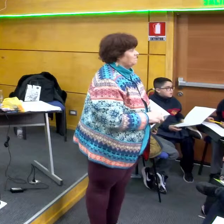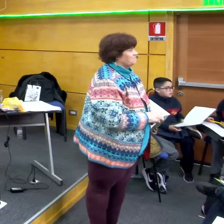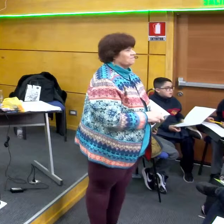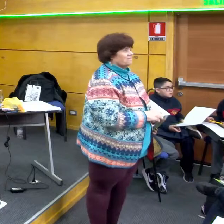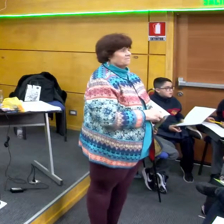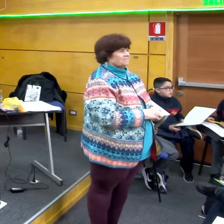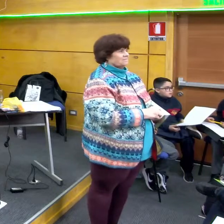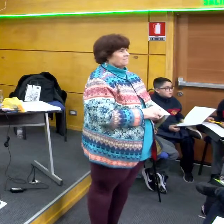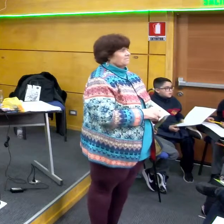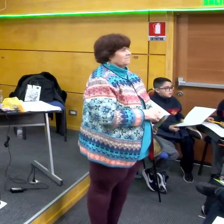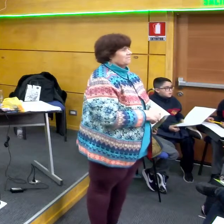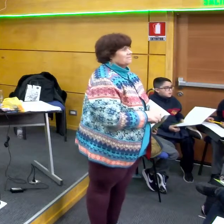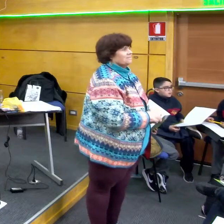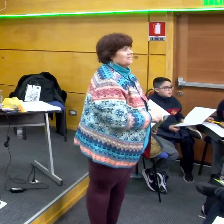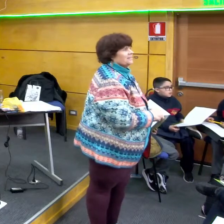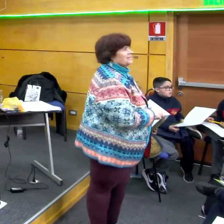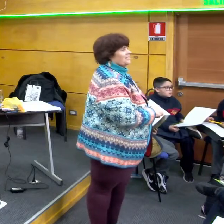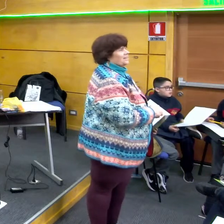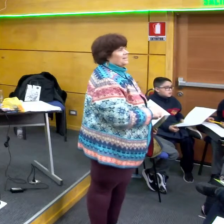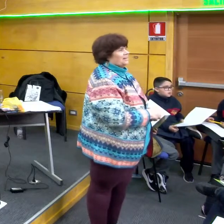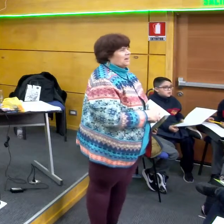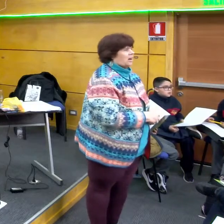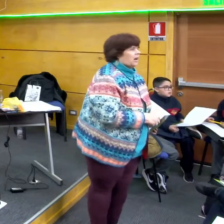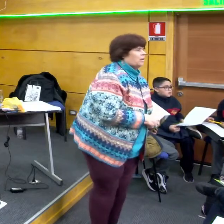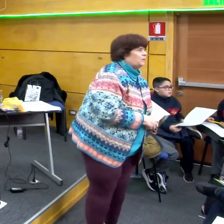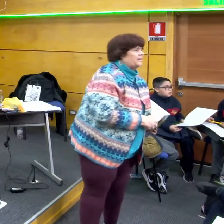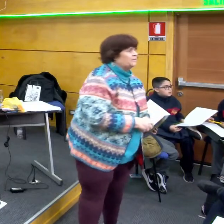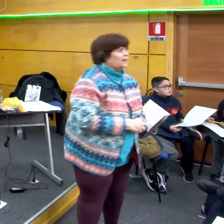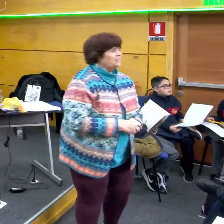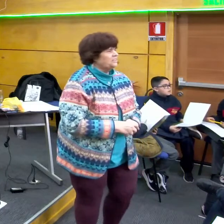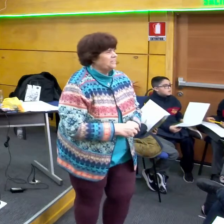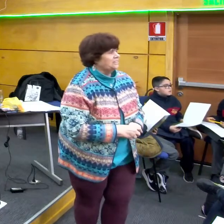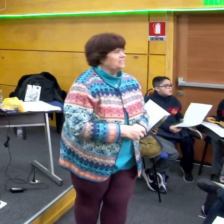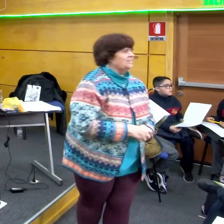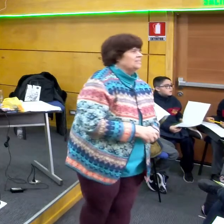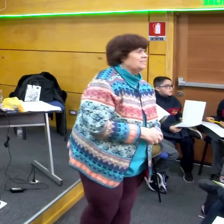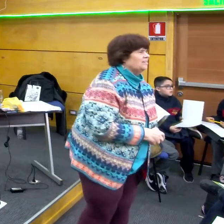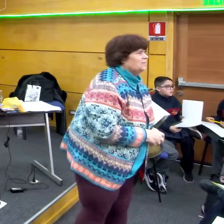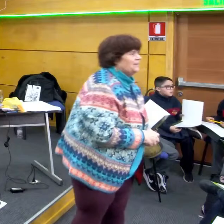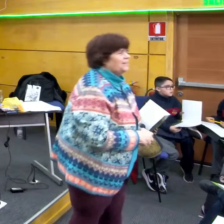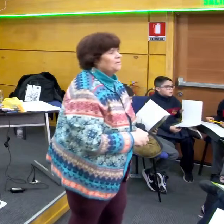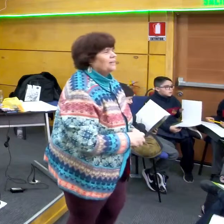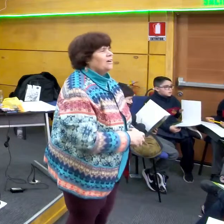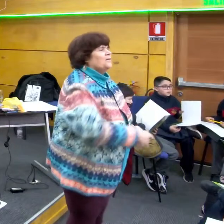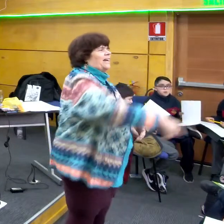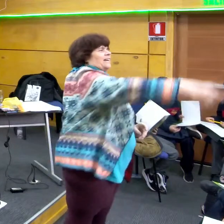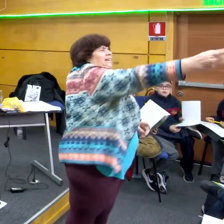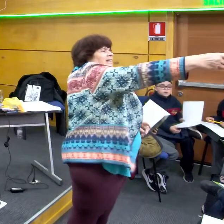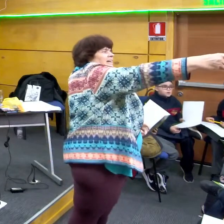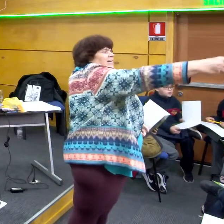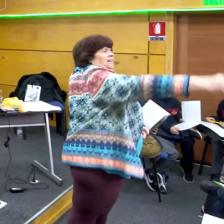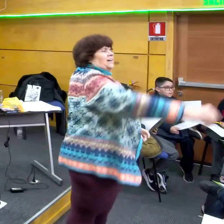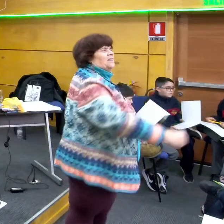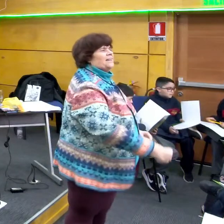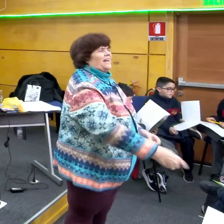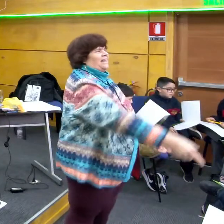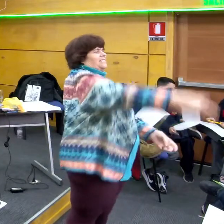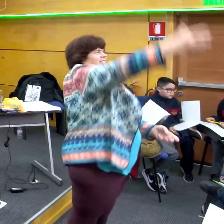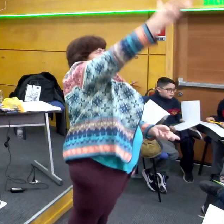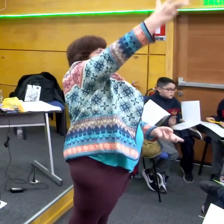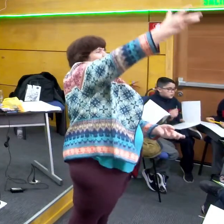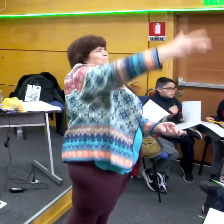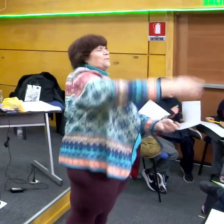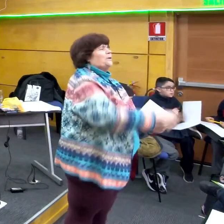demonstrate? Come on, who's going to read? We need a volunteer. We need a volunteer. Okay.